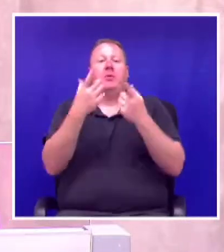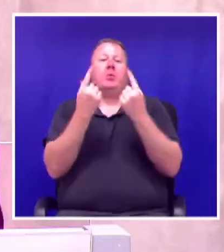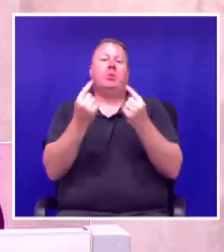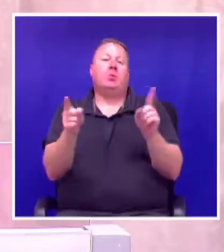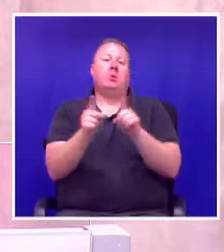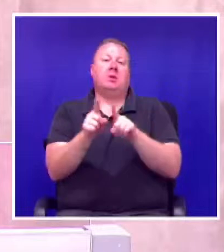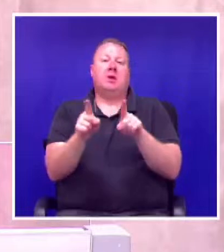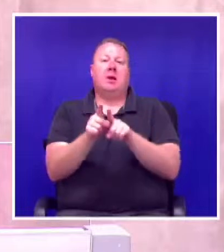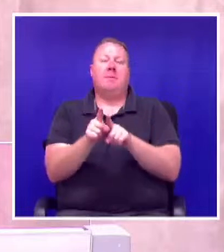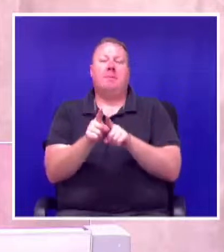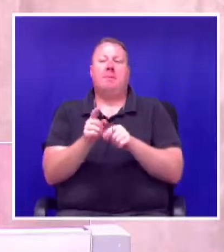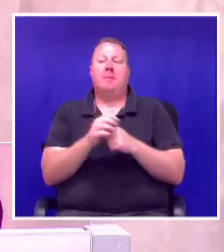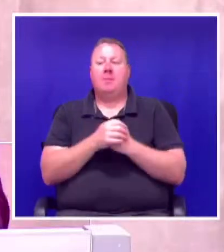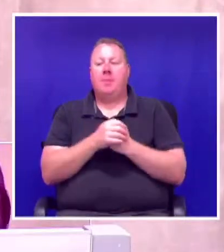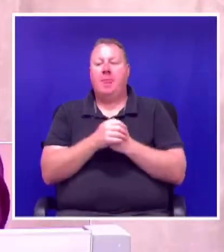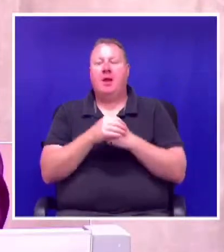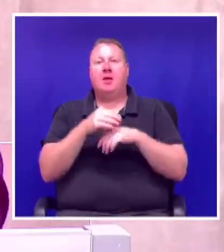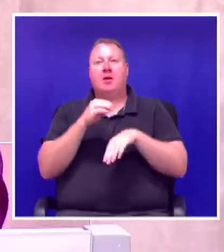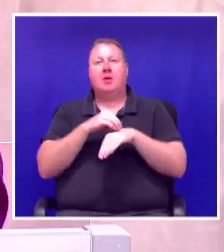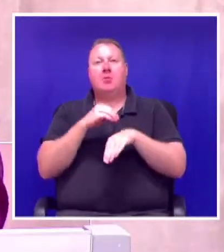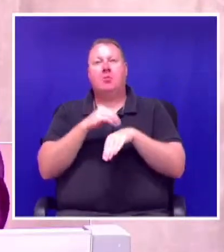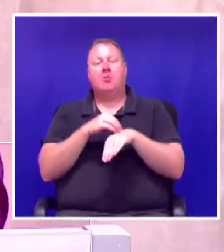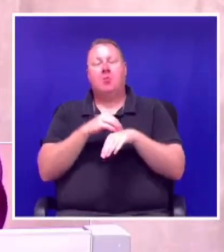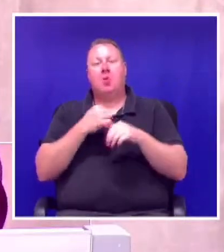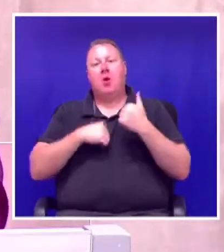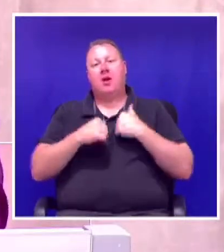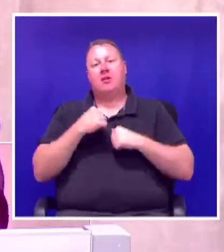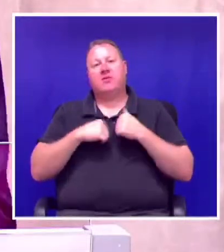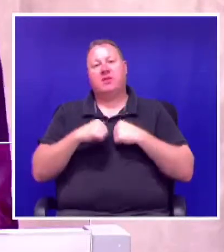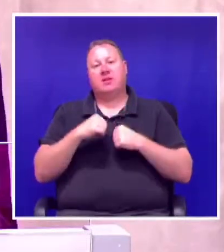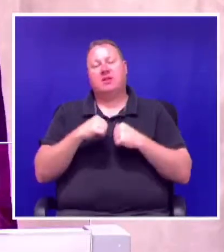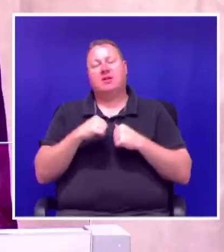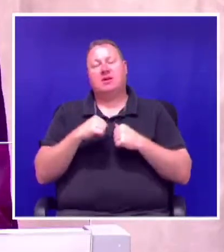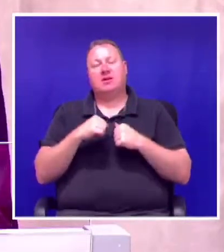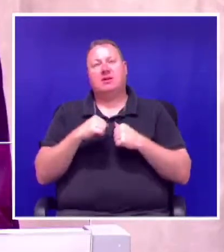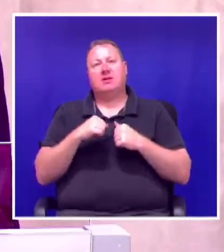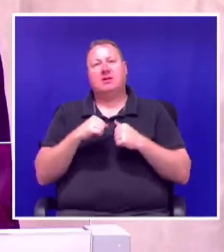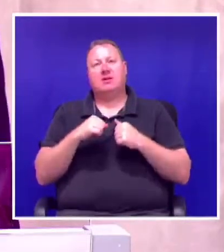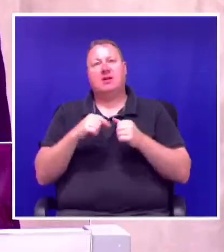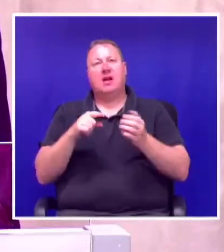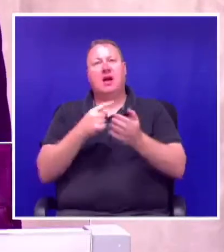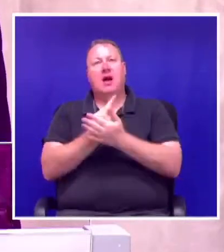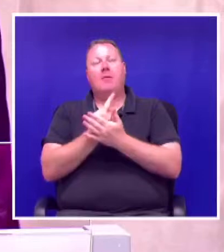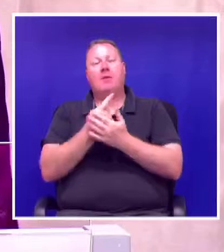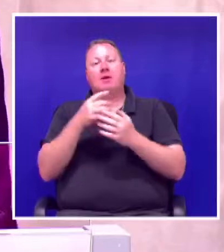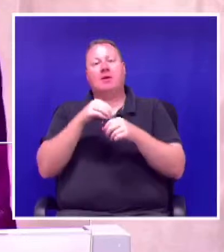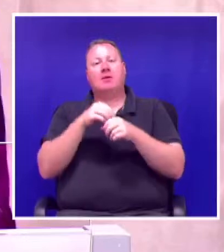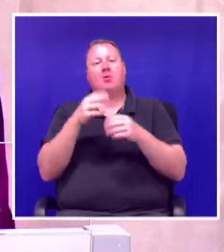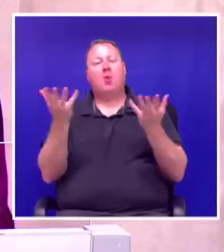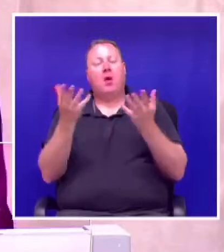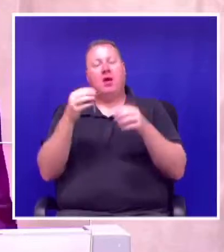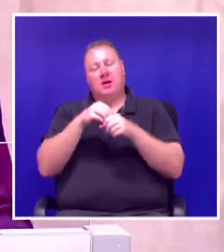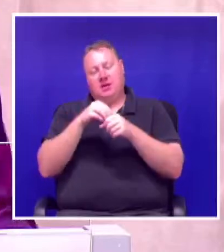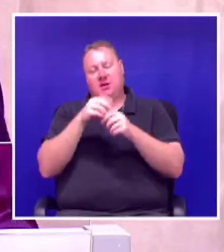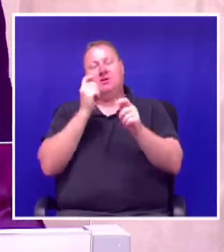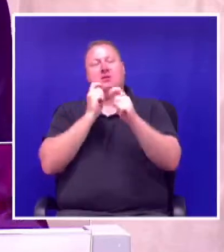have more activities that are taking place in townships,